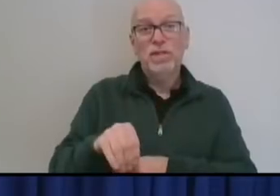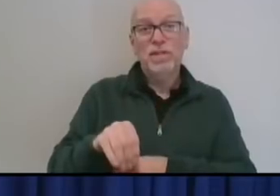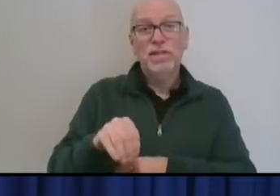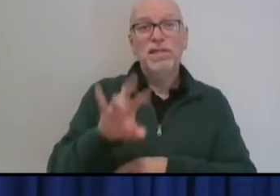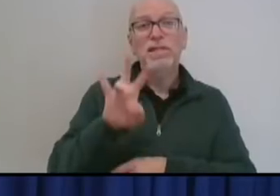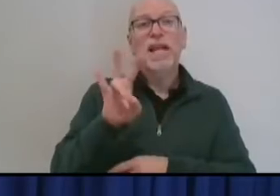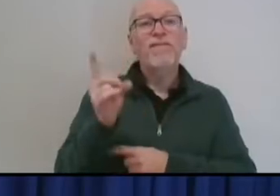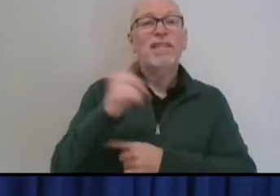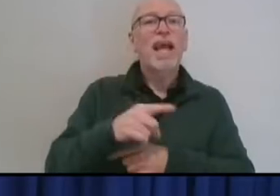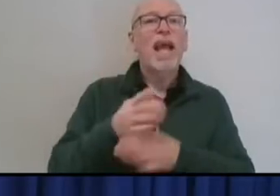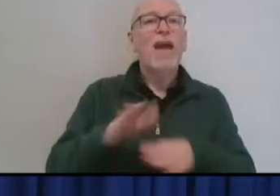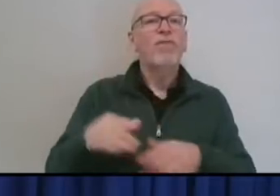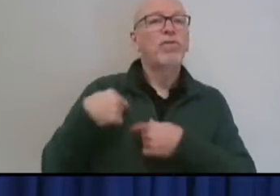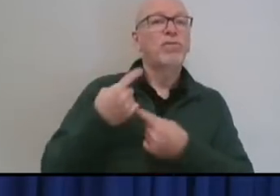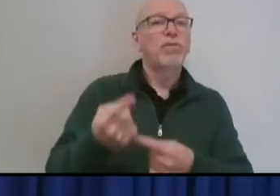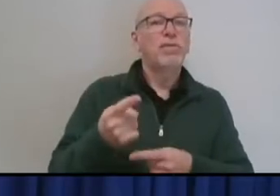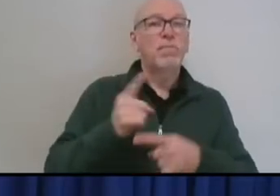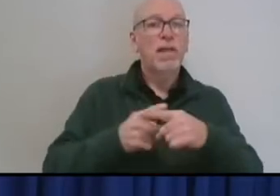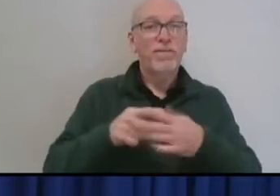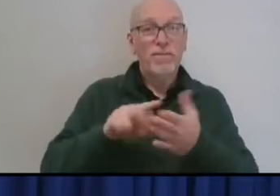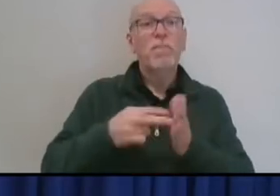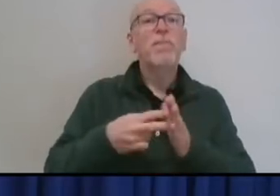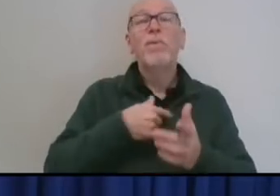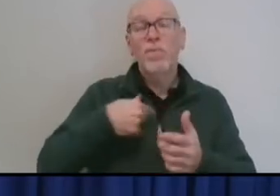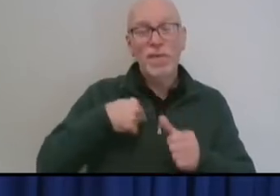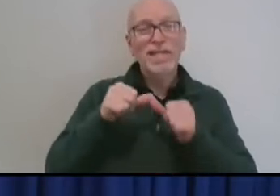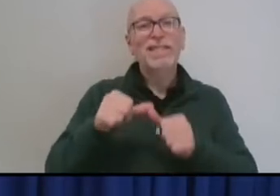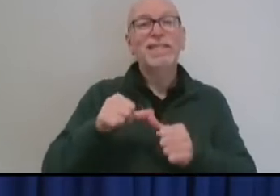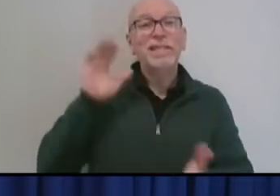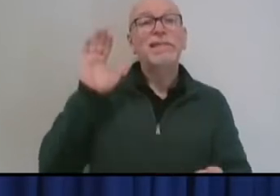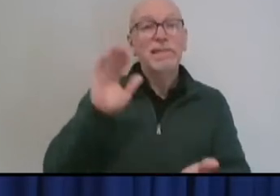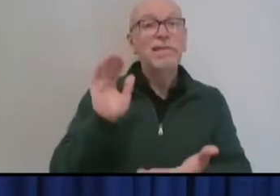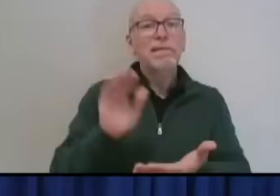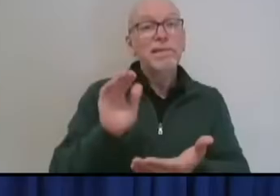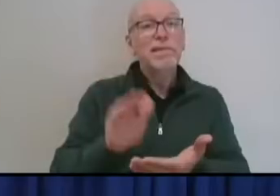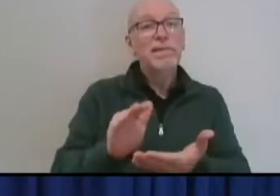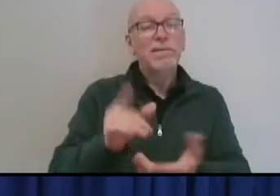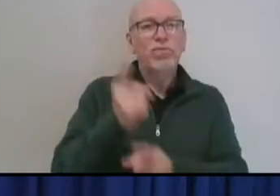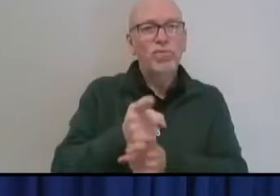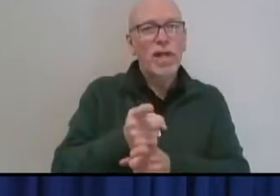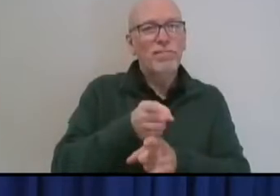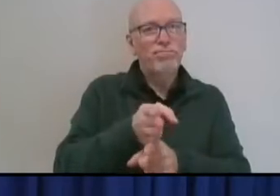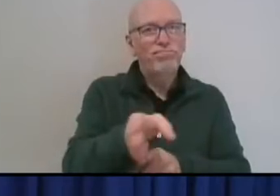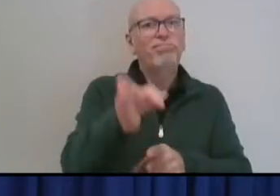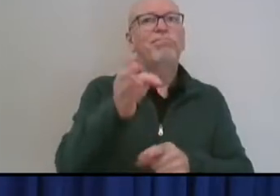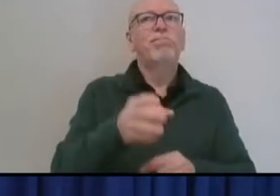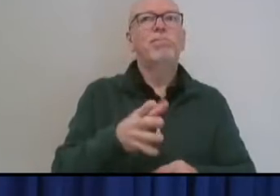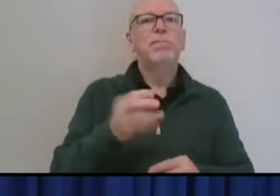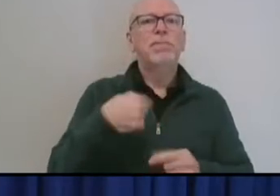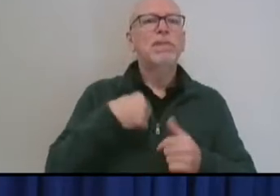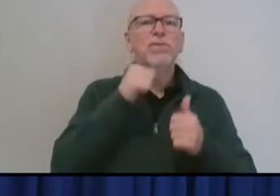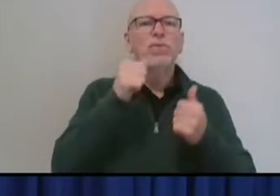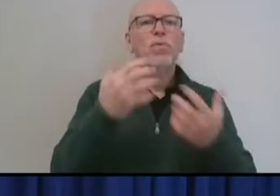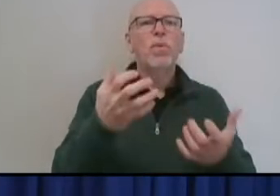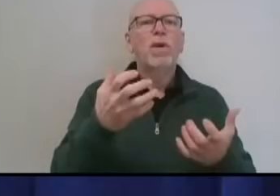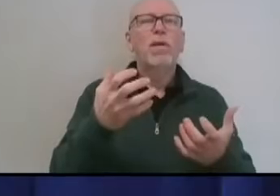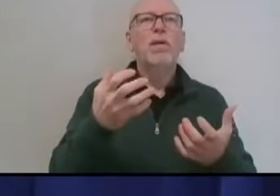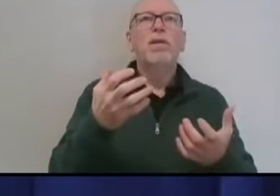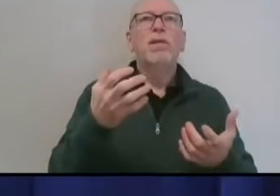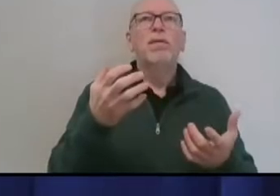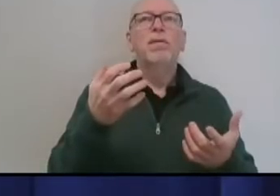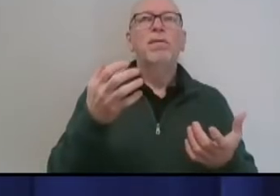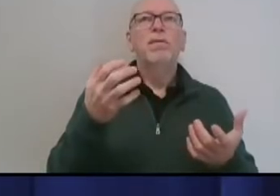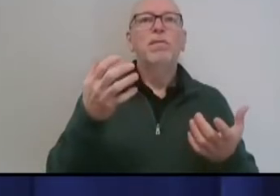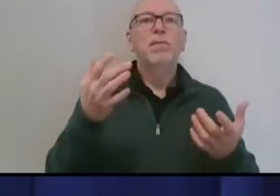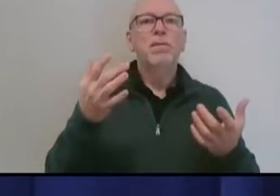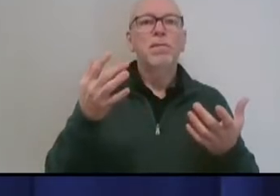average positivity rate, it means we're continuing to move in the right direction. And again, I just don't want the gratitude that